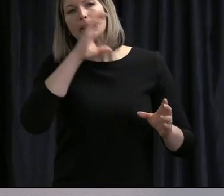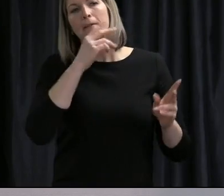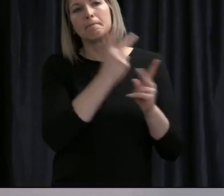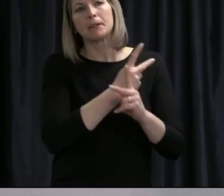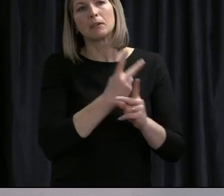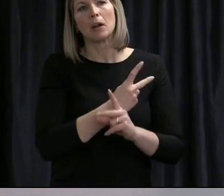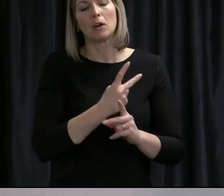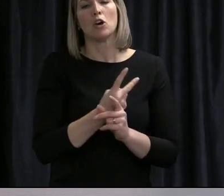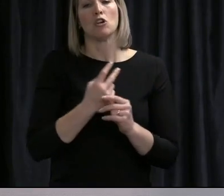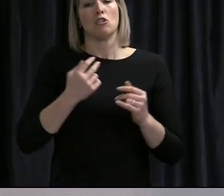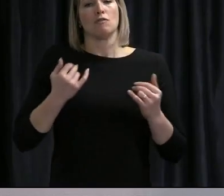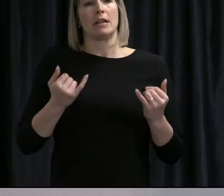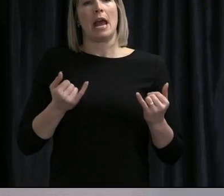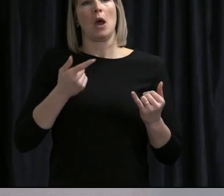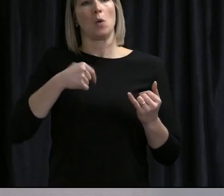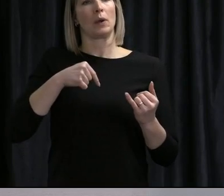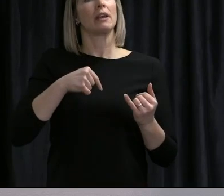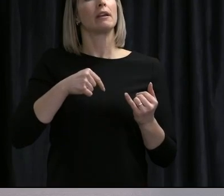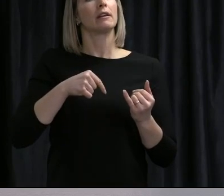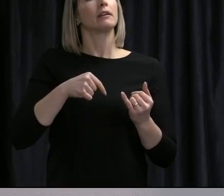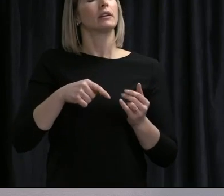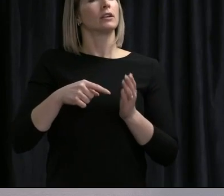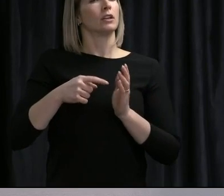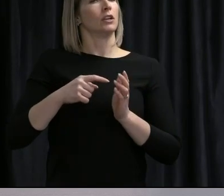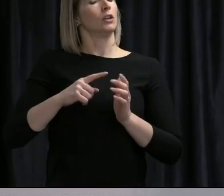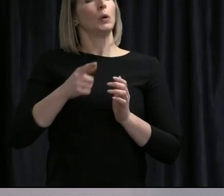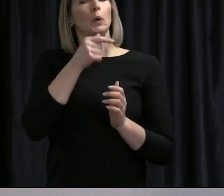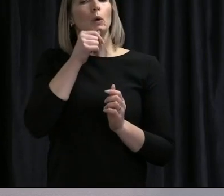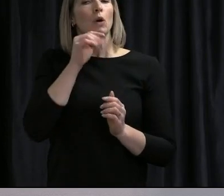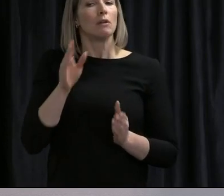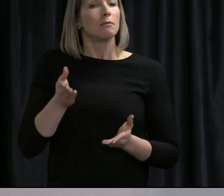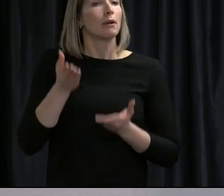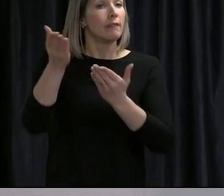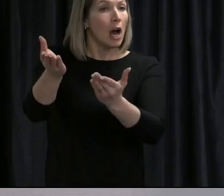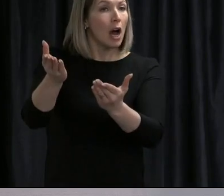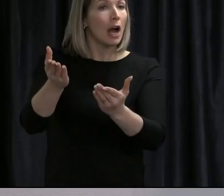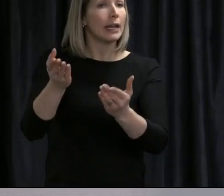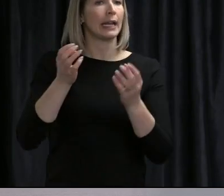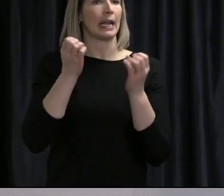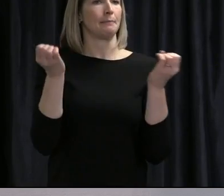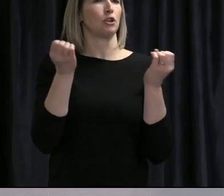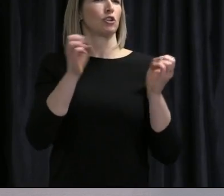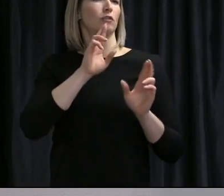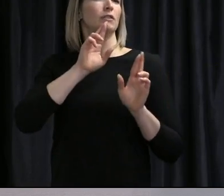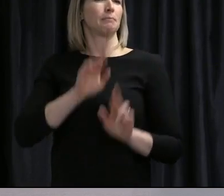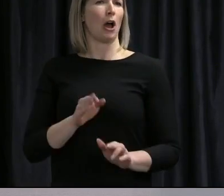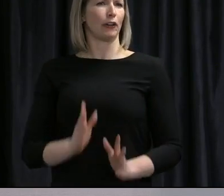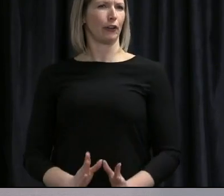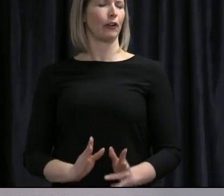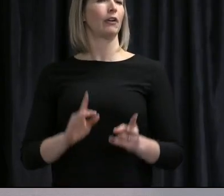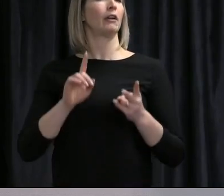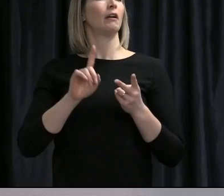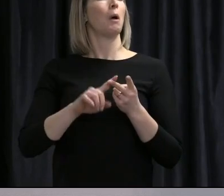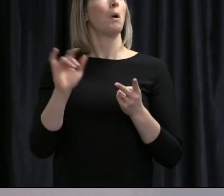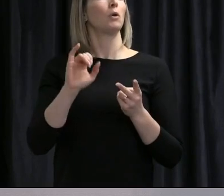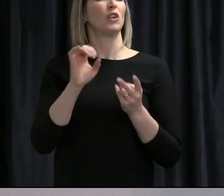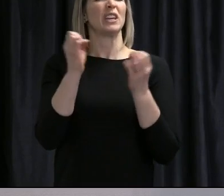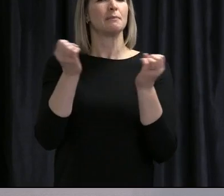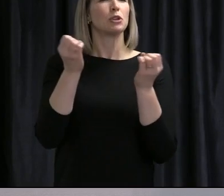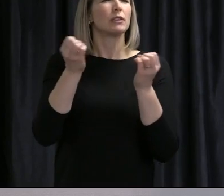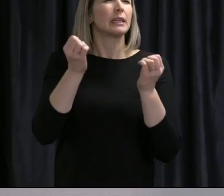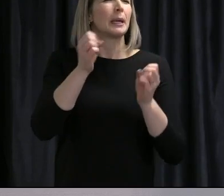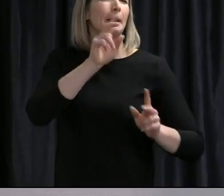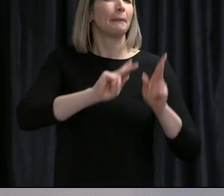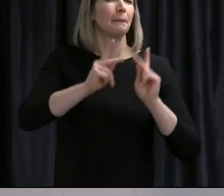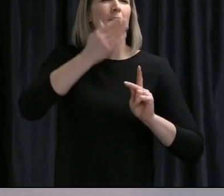of clinical need. So we started with first responders, emergency room personnel, and these kind of areas.